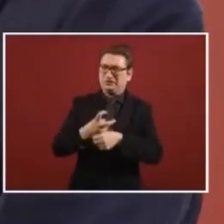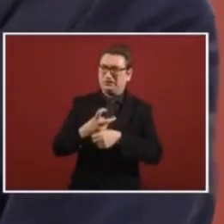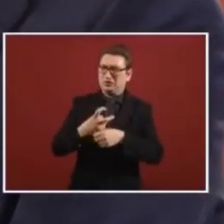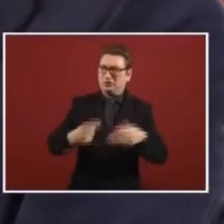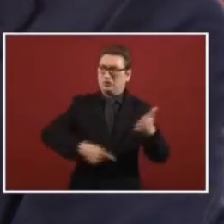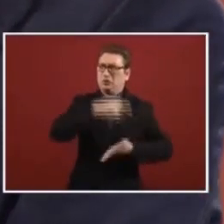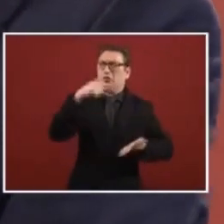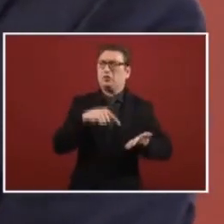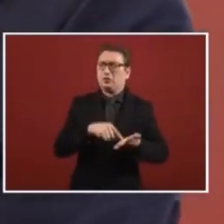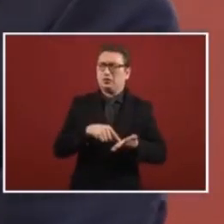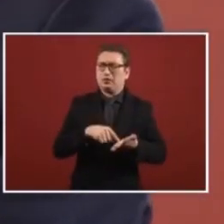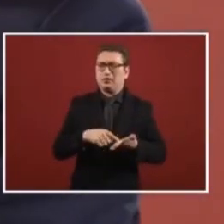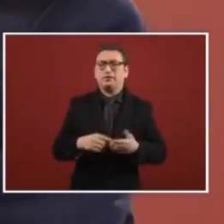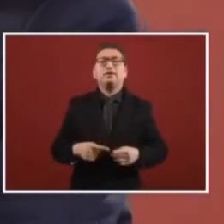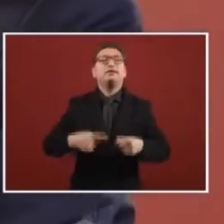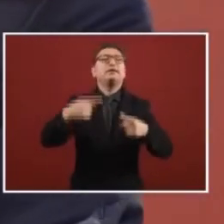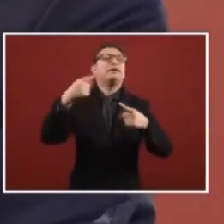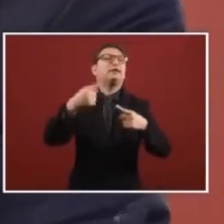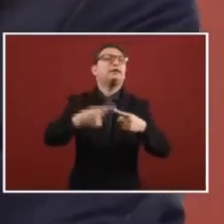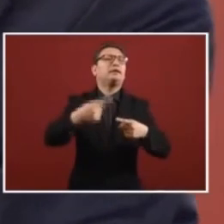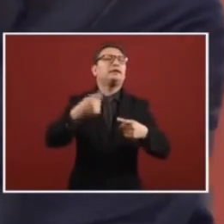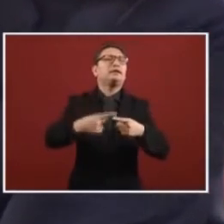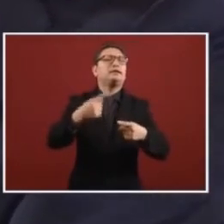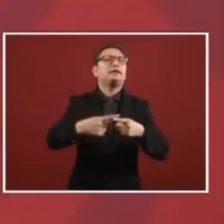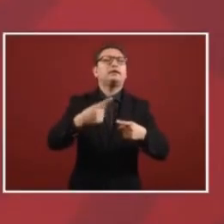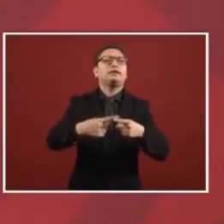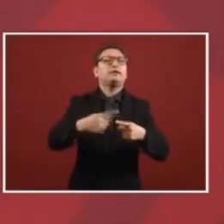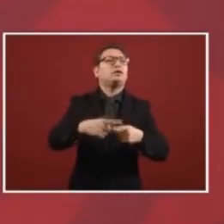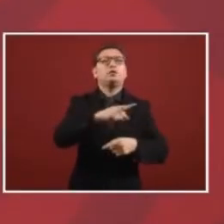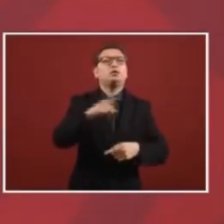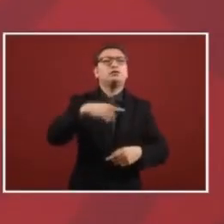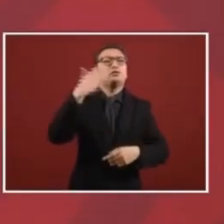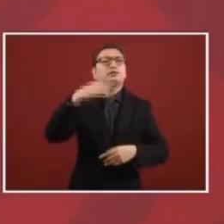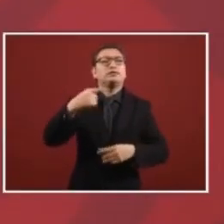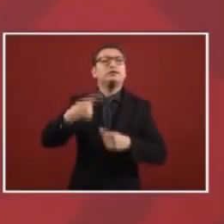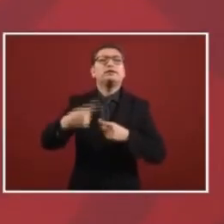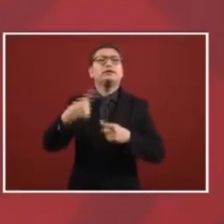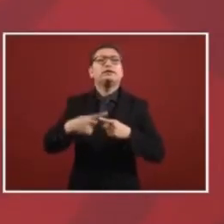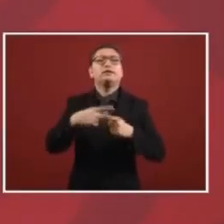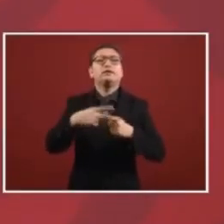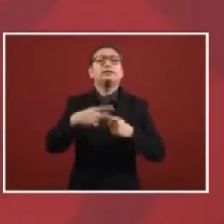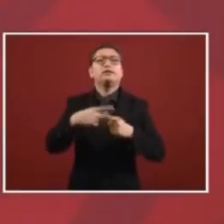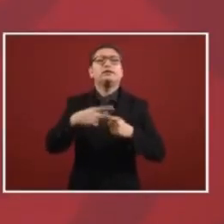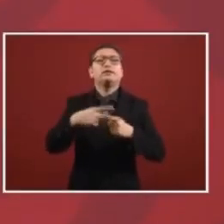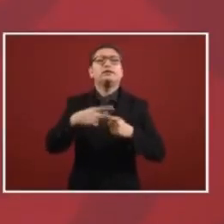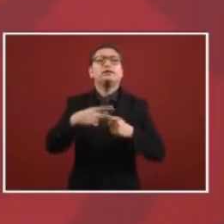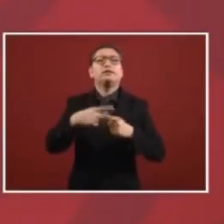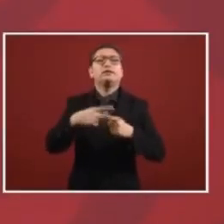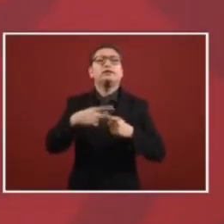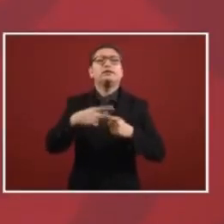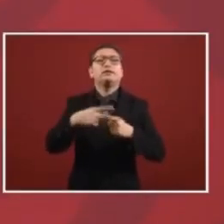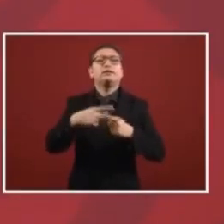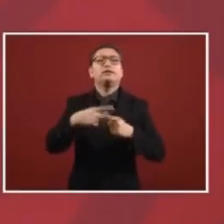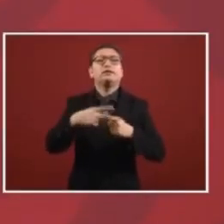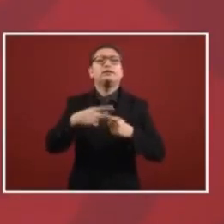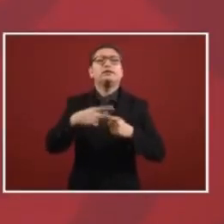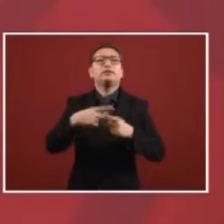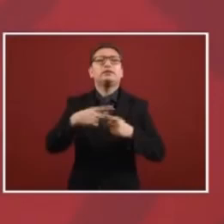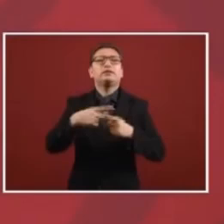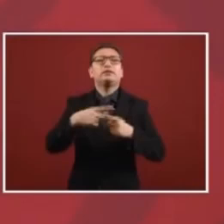¿Y quién cree ustedes que pasa a ocupar el primer lugar? And who do you